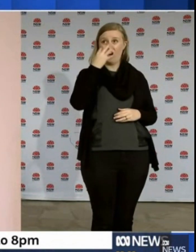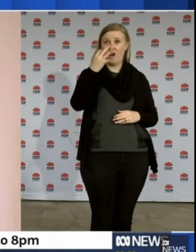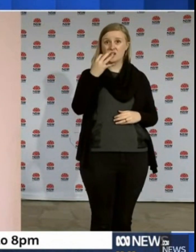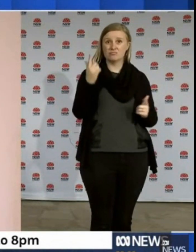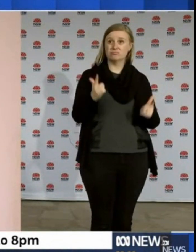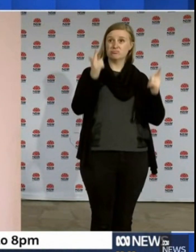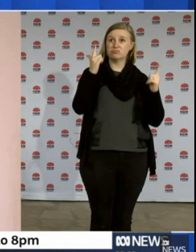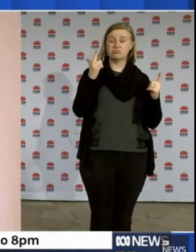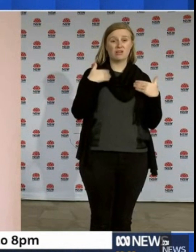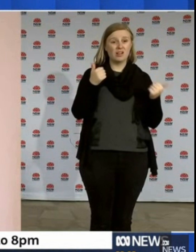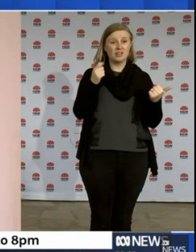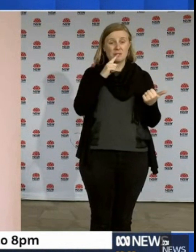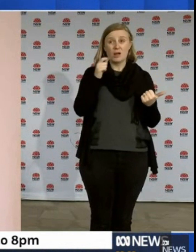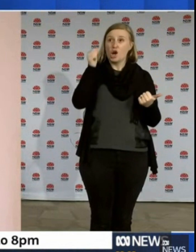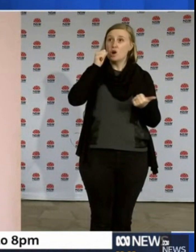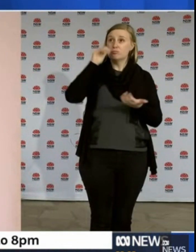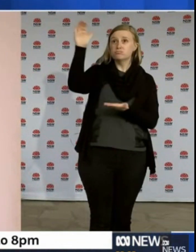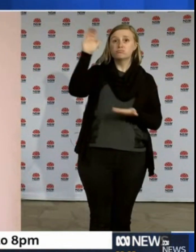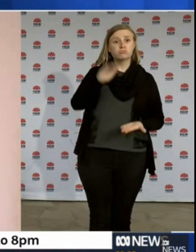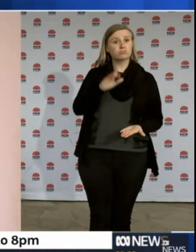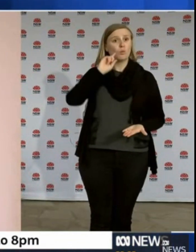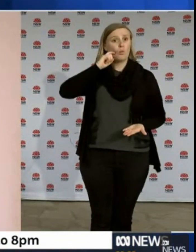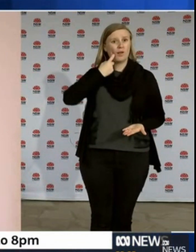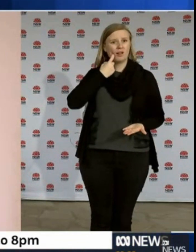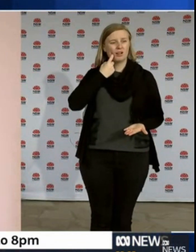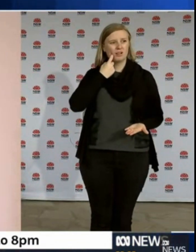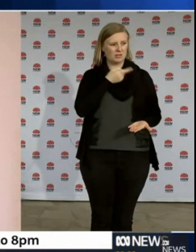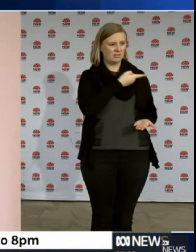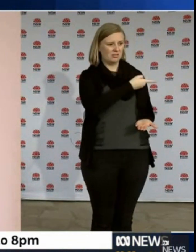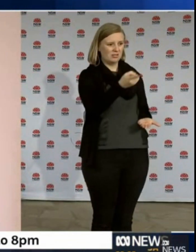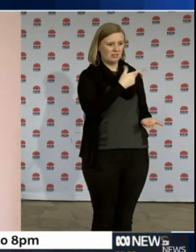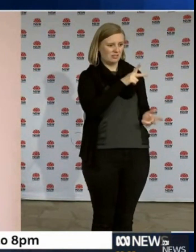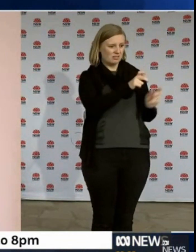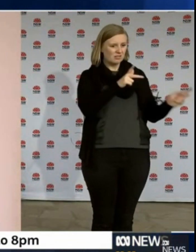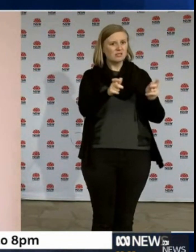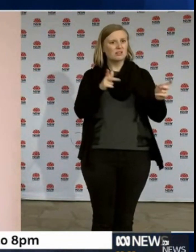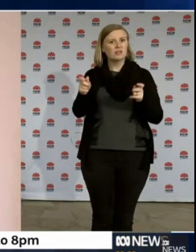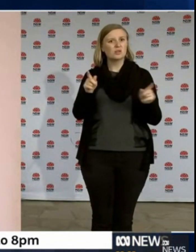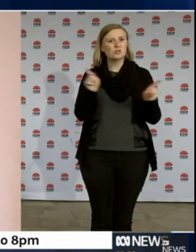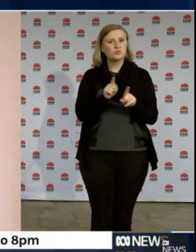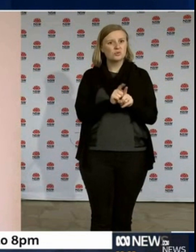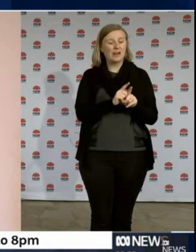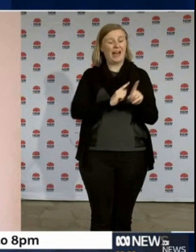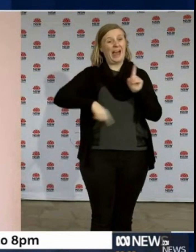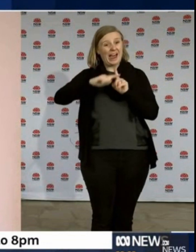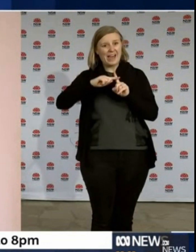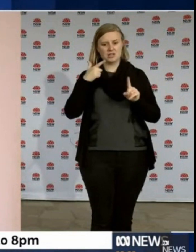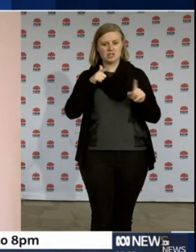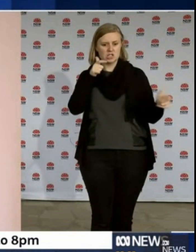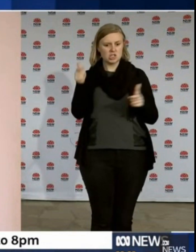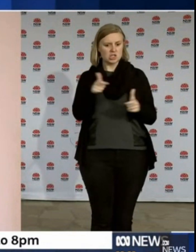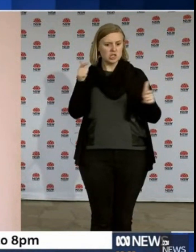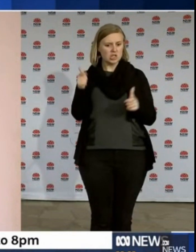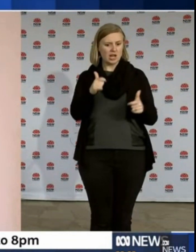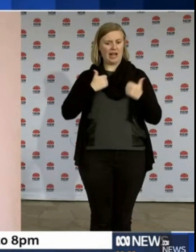officials to obviously we can get more jabs in arms, but we also have all these other responsibilities about keeping the largest health